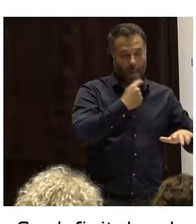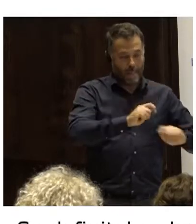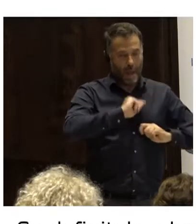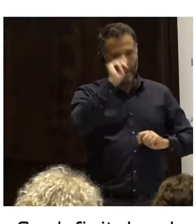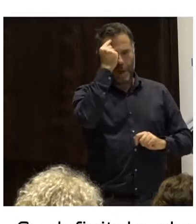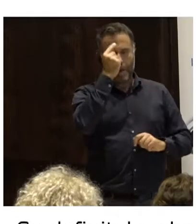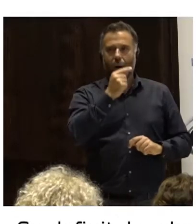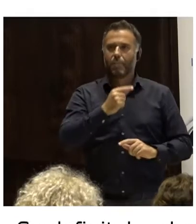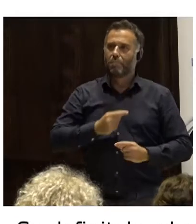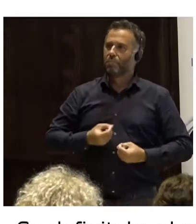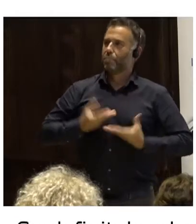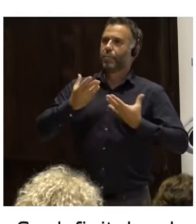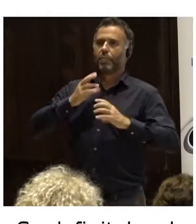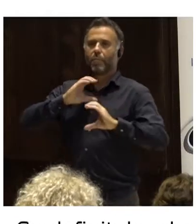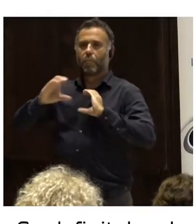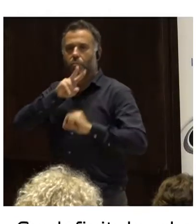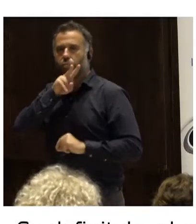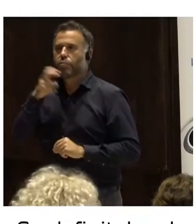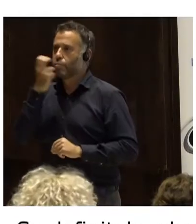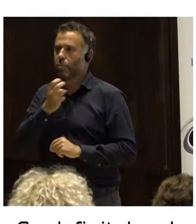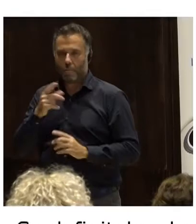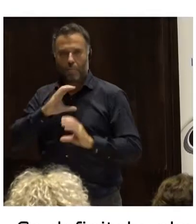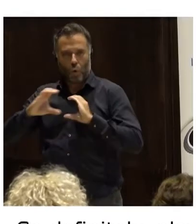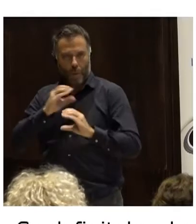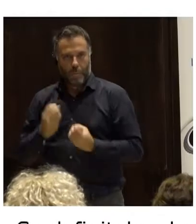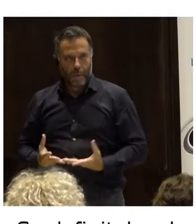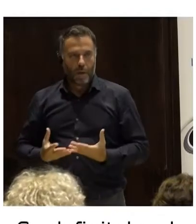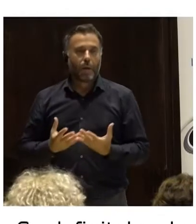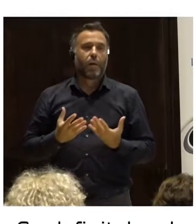their cognition also. I don't know if you can say this.